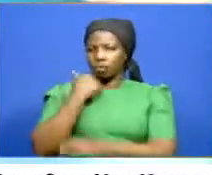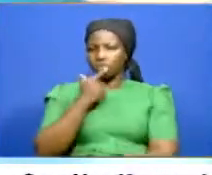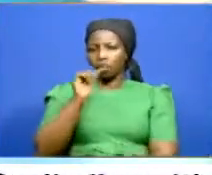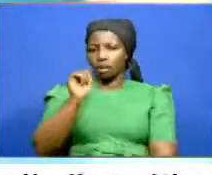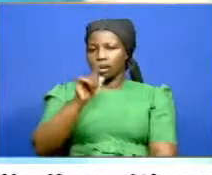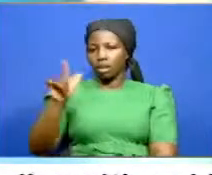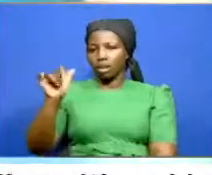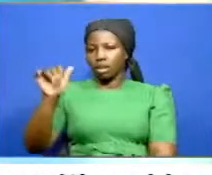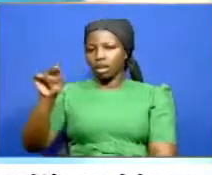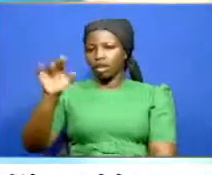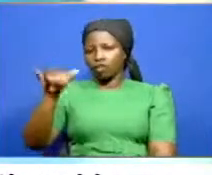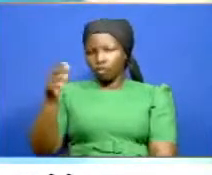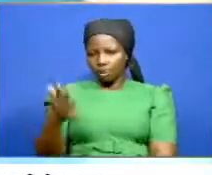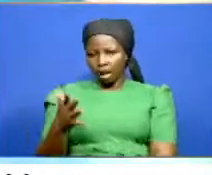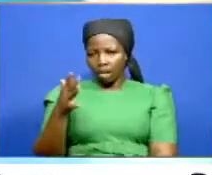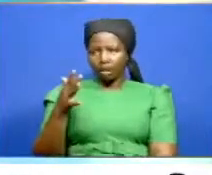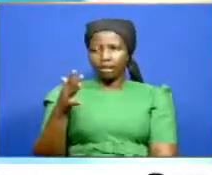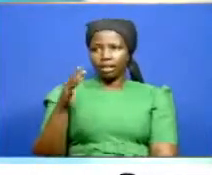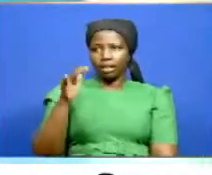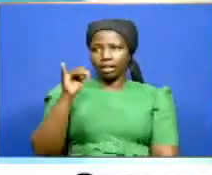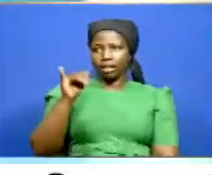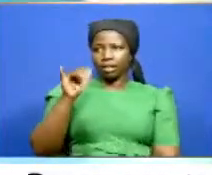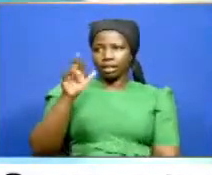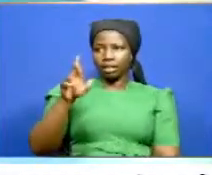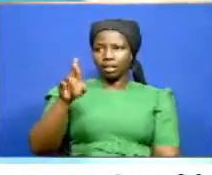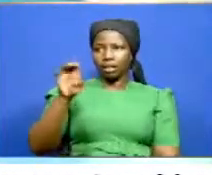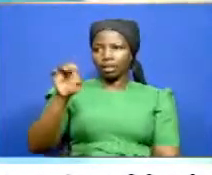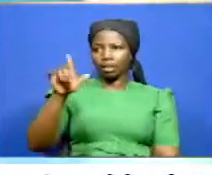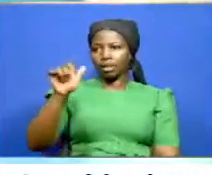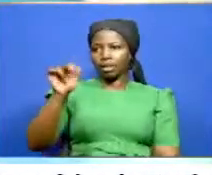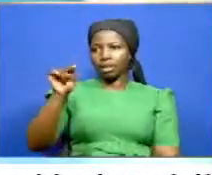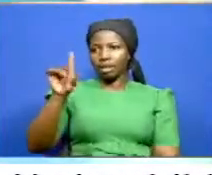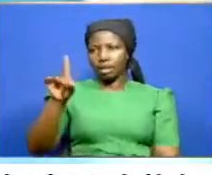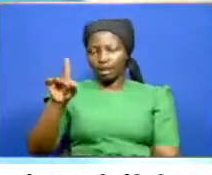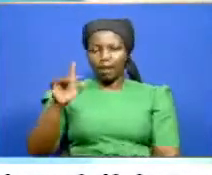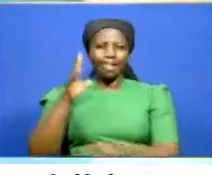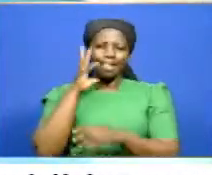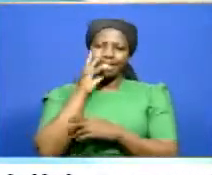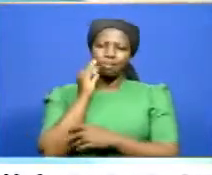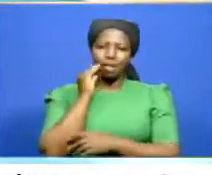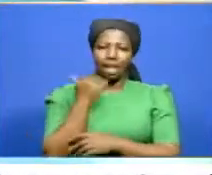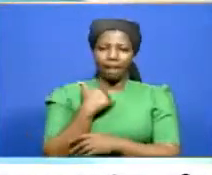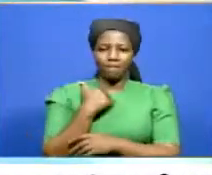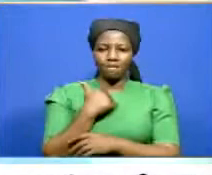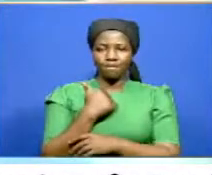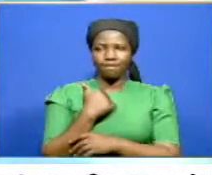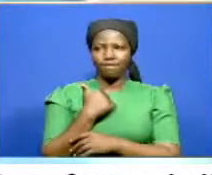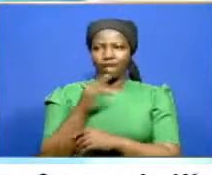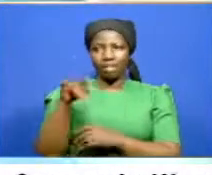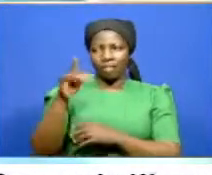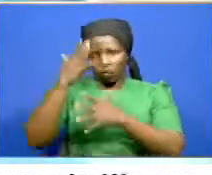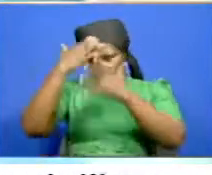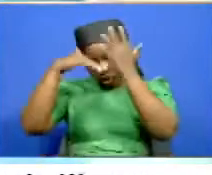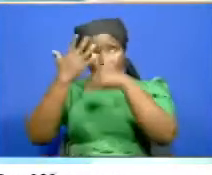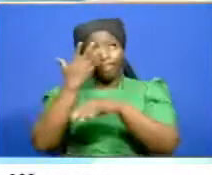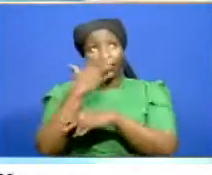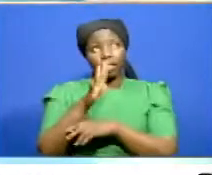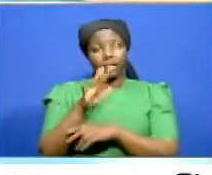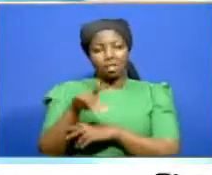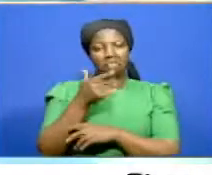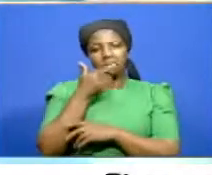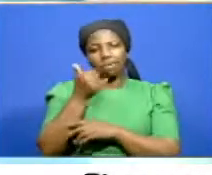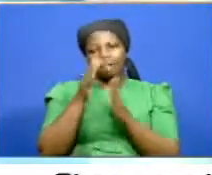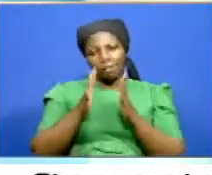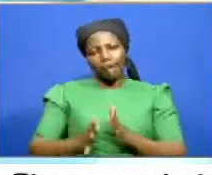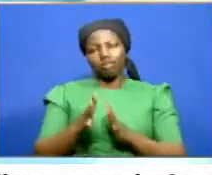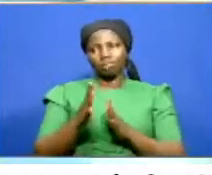mean, very much experience, rich experience and all that, a UEFA qualified coach. And there's no better person to learn from,